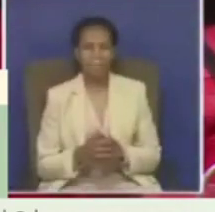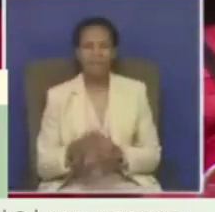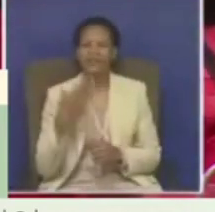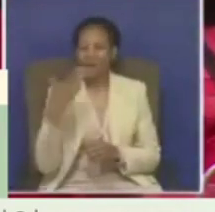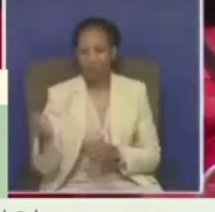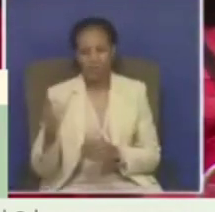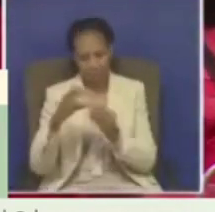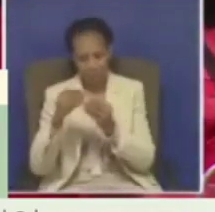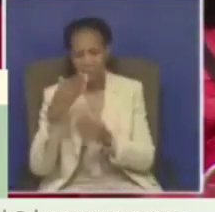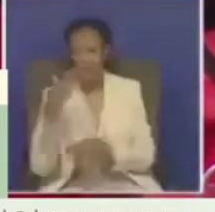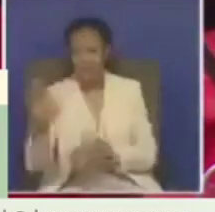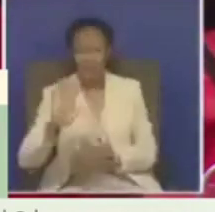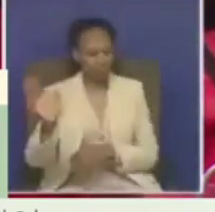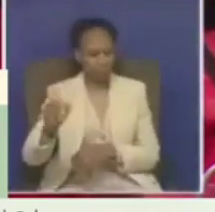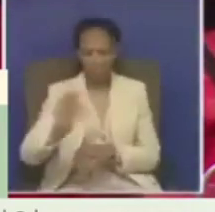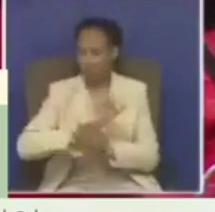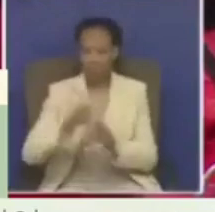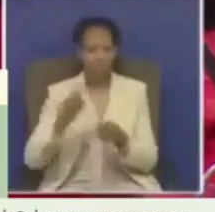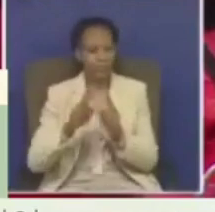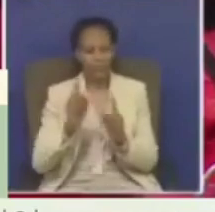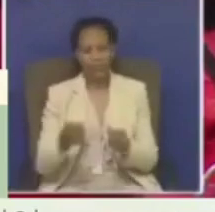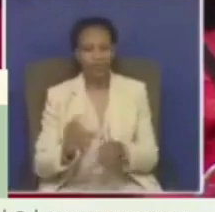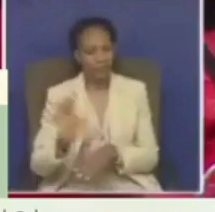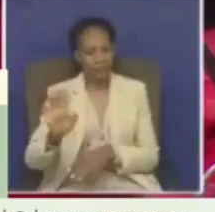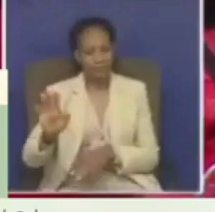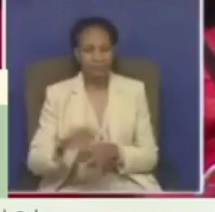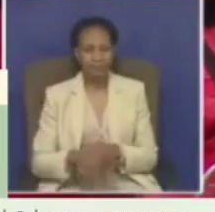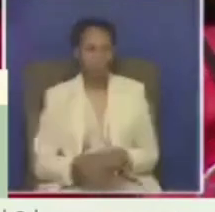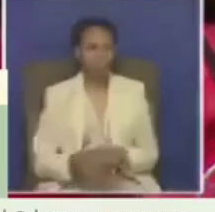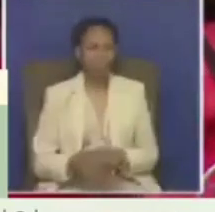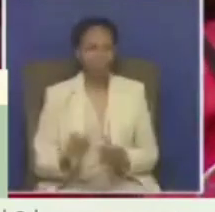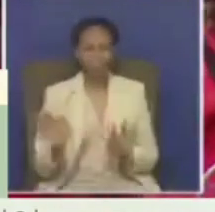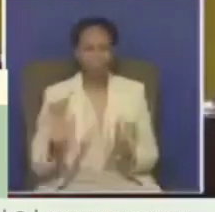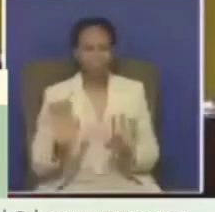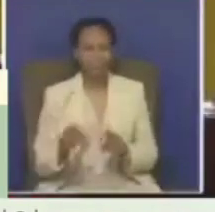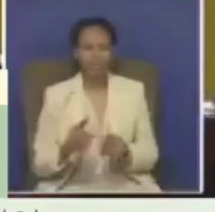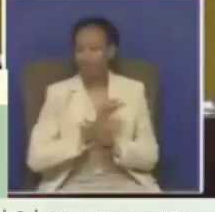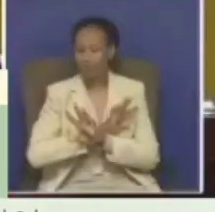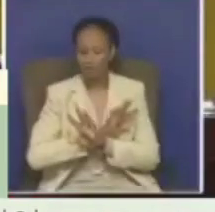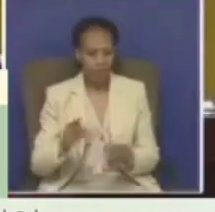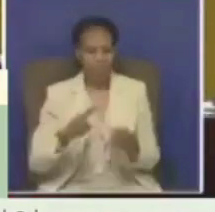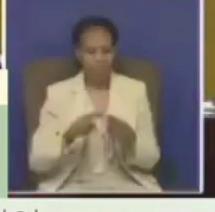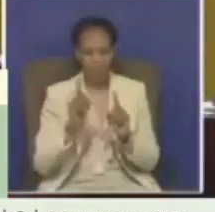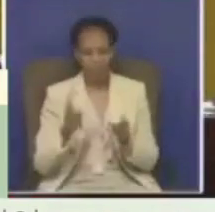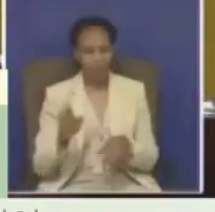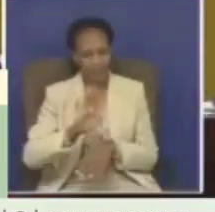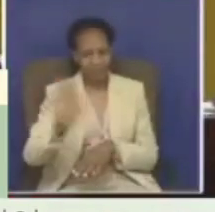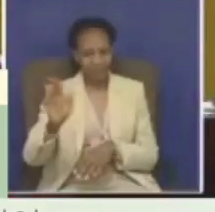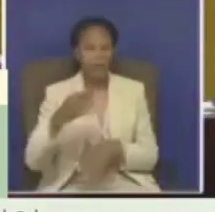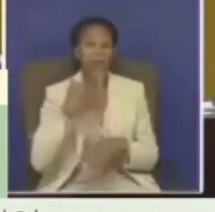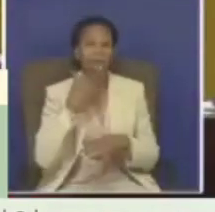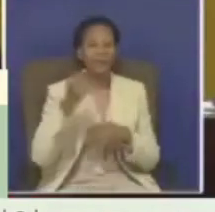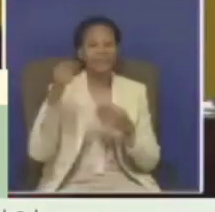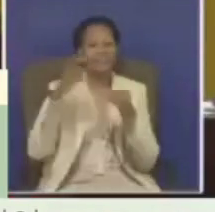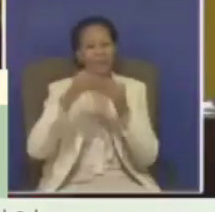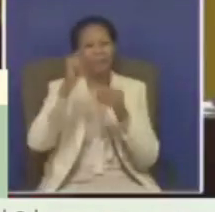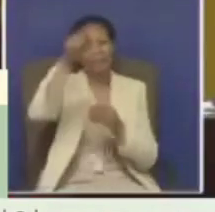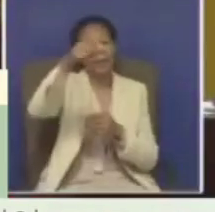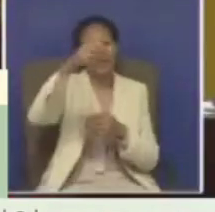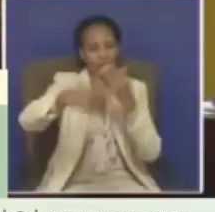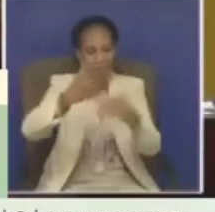thank you, honorable member. It's It's not a out of point order, it's irrelevant. It's a point of relevance. Not a point of order. Please continue, honorable